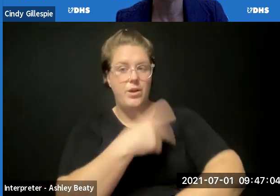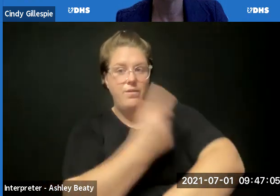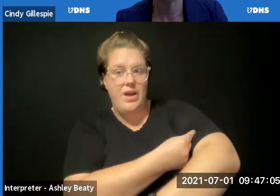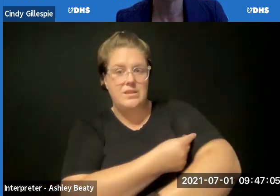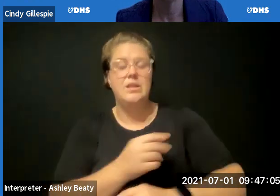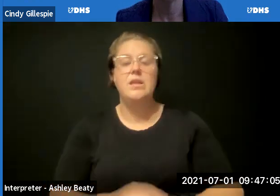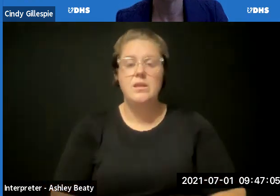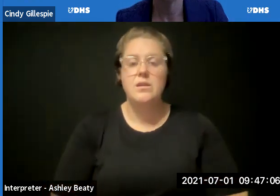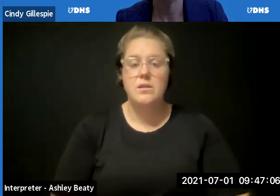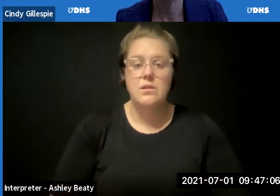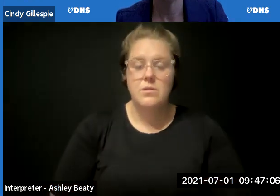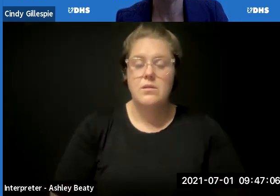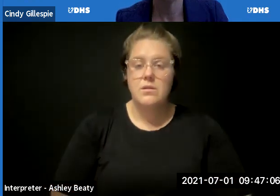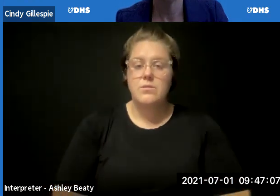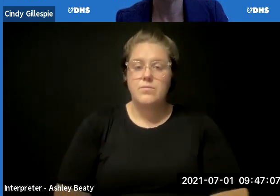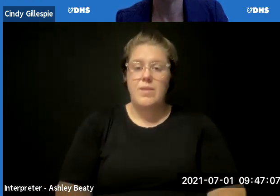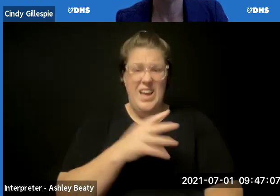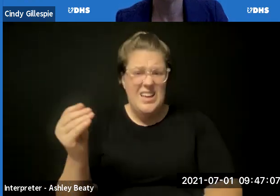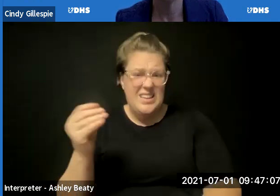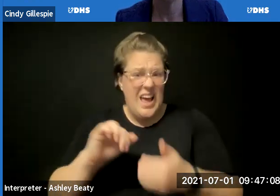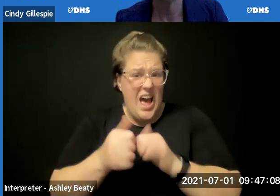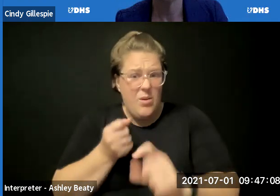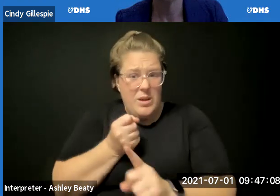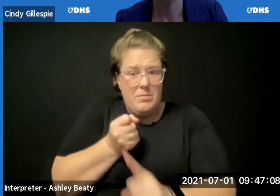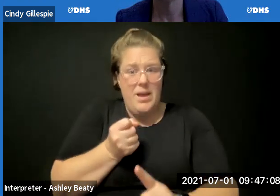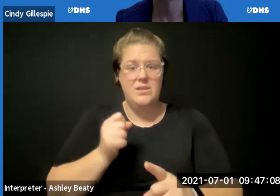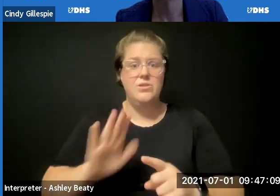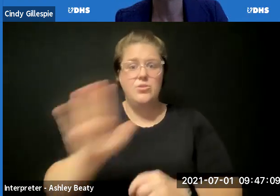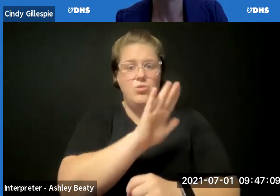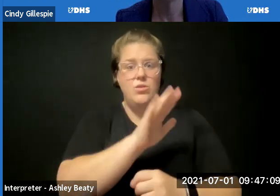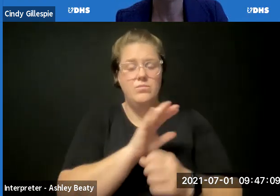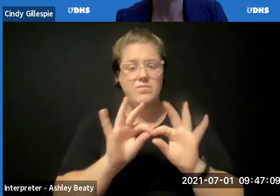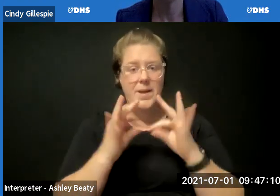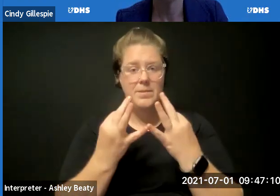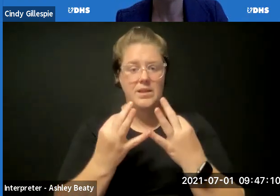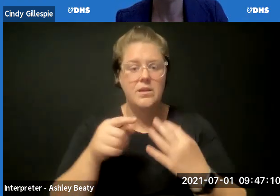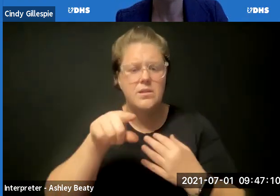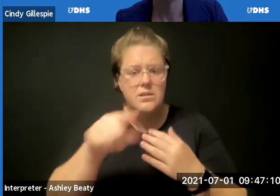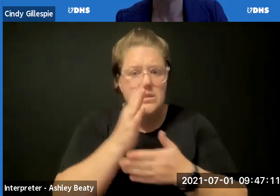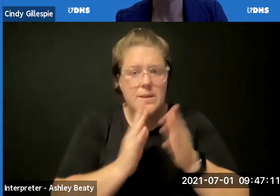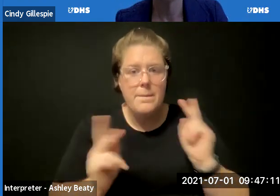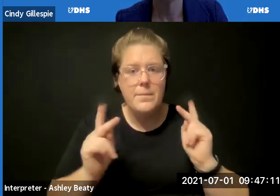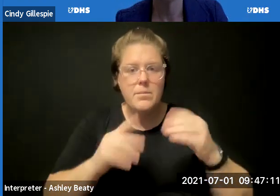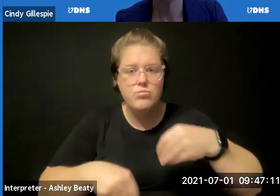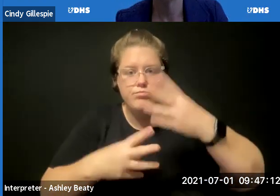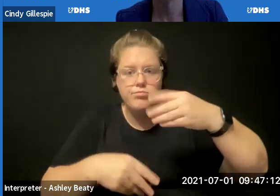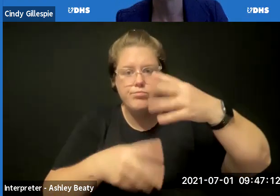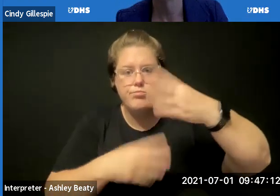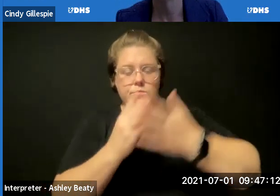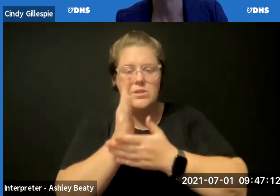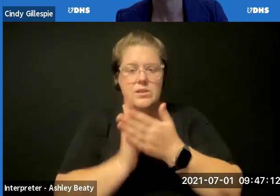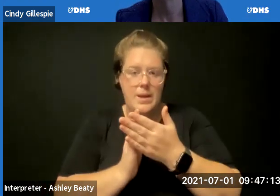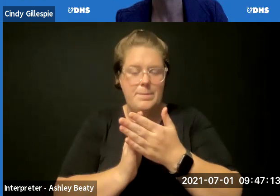impact on their loved ones. We're kind of watching a little bit in the chat box, you know, some of the questions folks have been sending us, and we've actually touched on a couple of